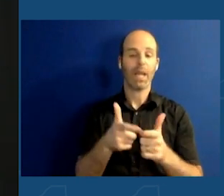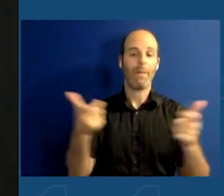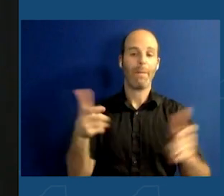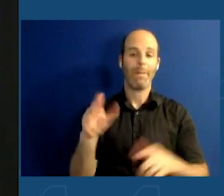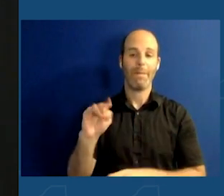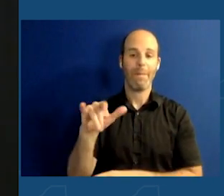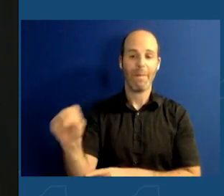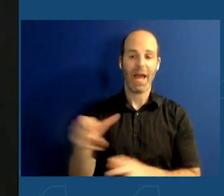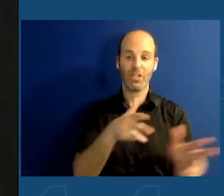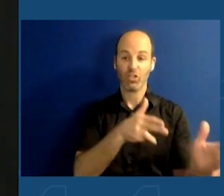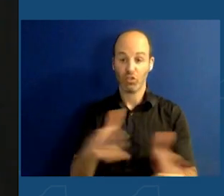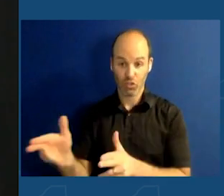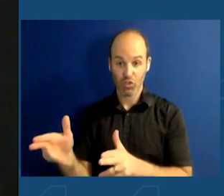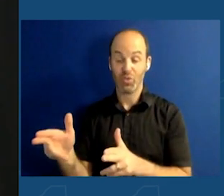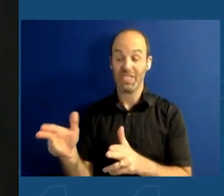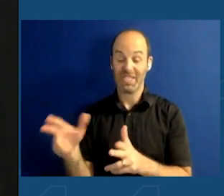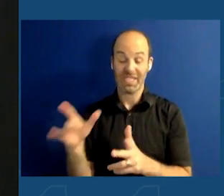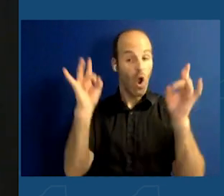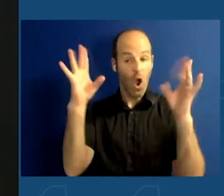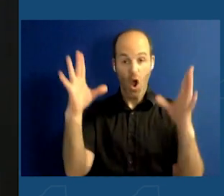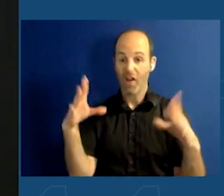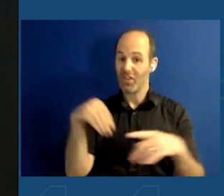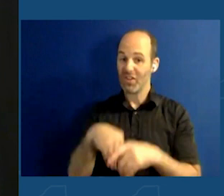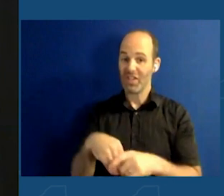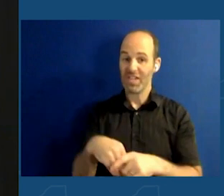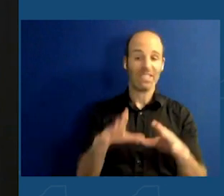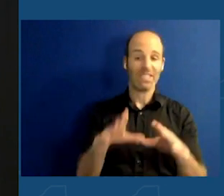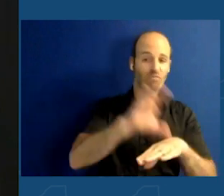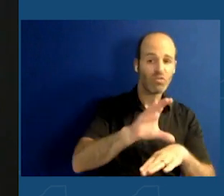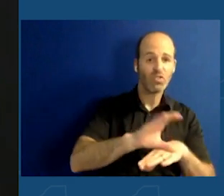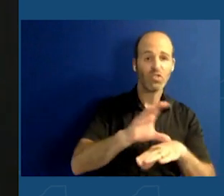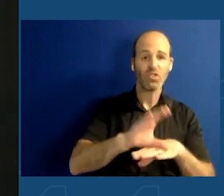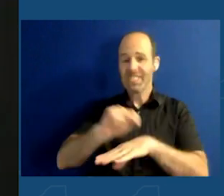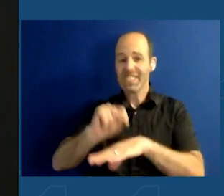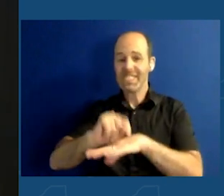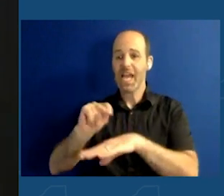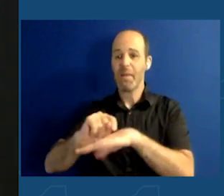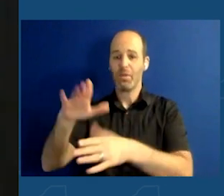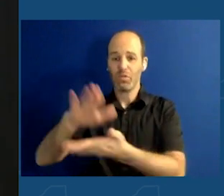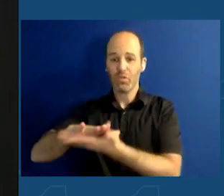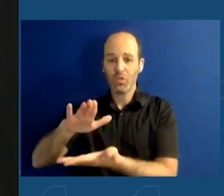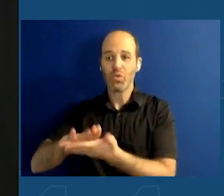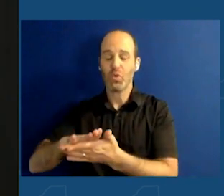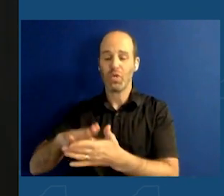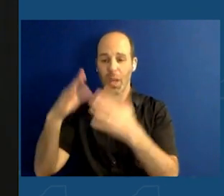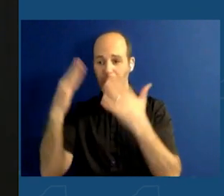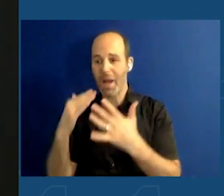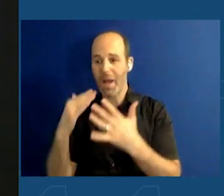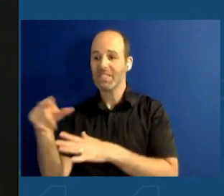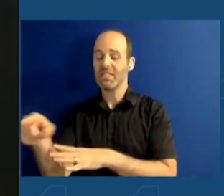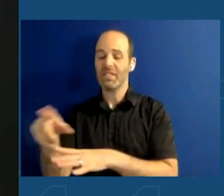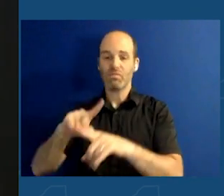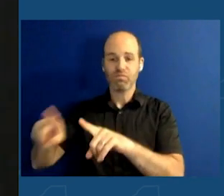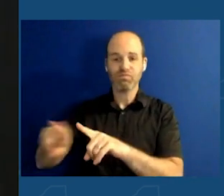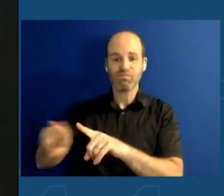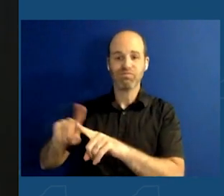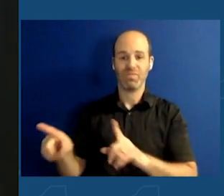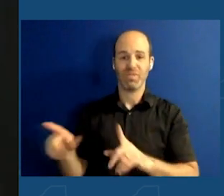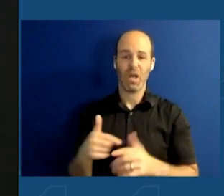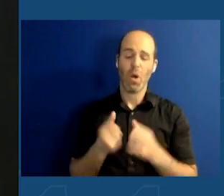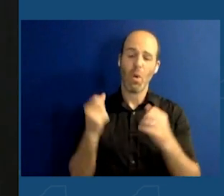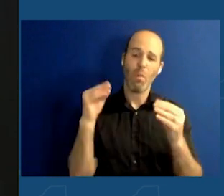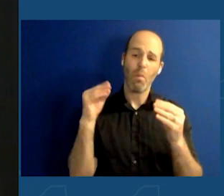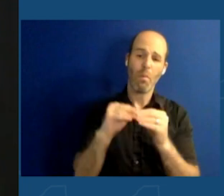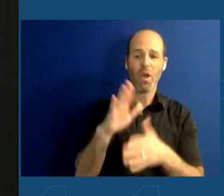our schools, our houses of worship, places where we shop. Every single day in our nation, more than 100 lives are